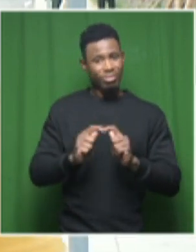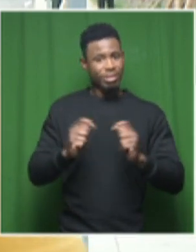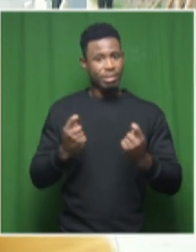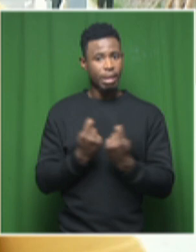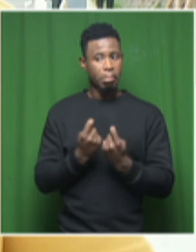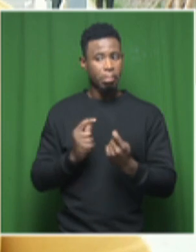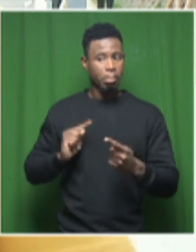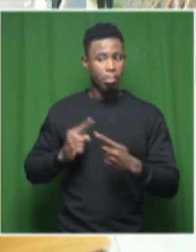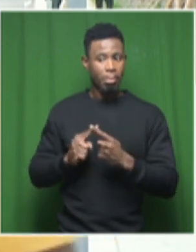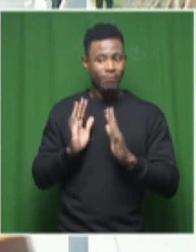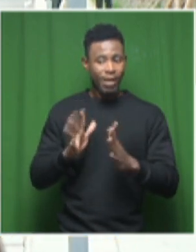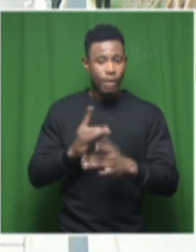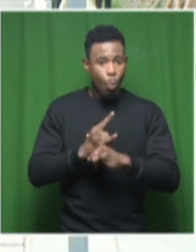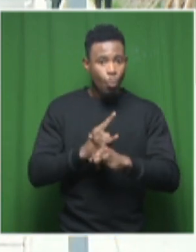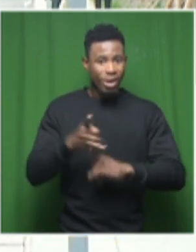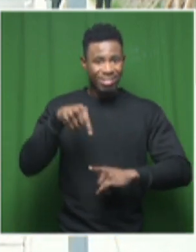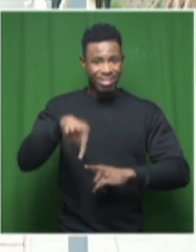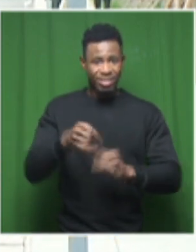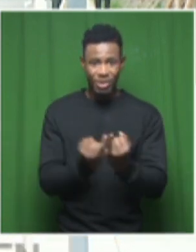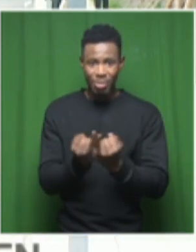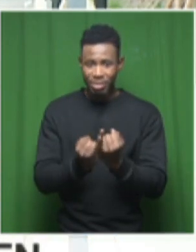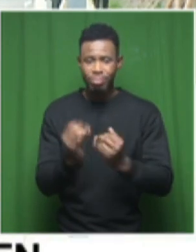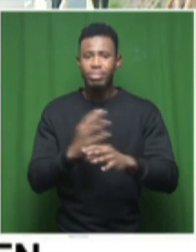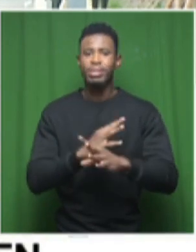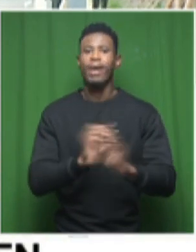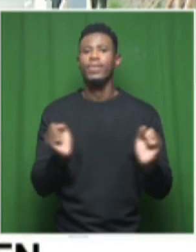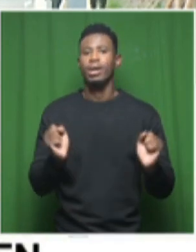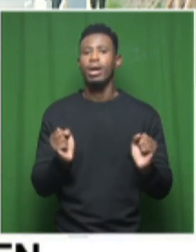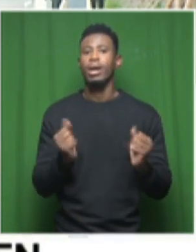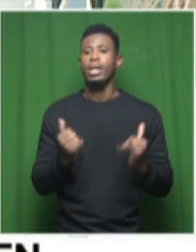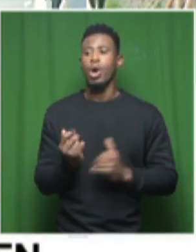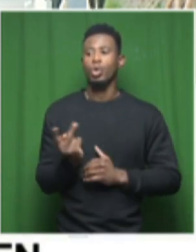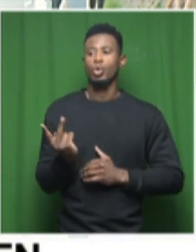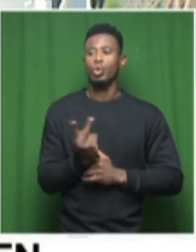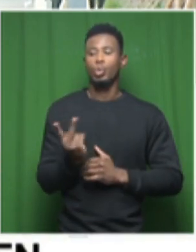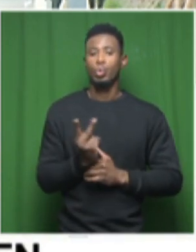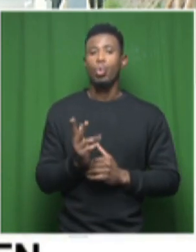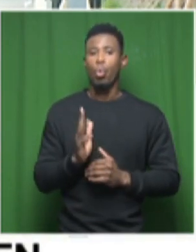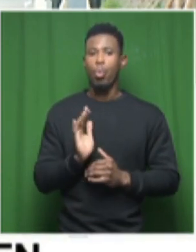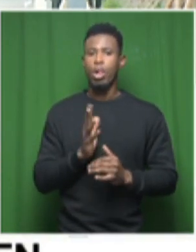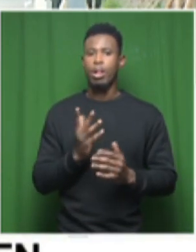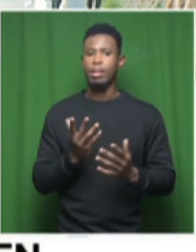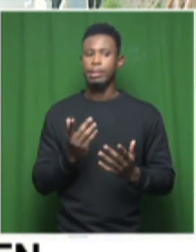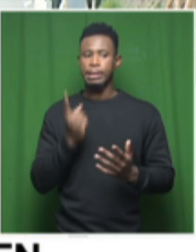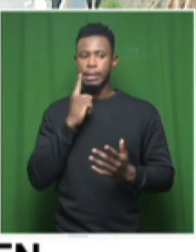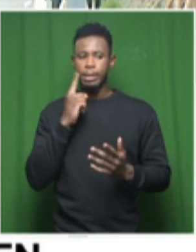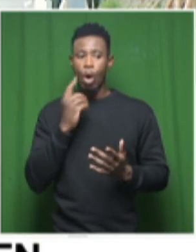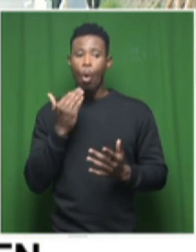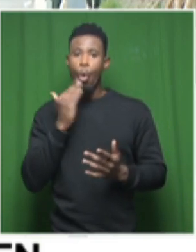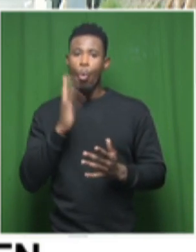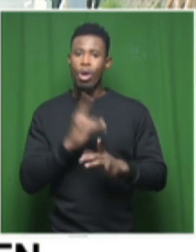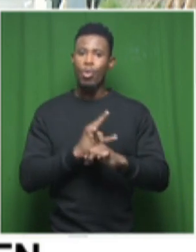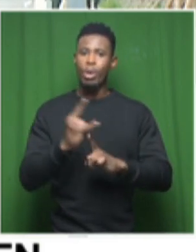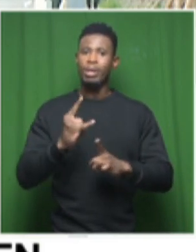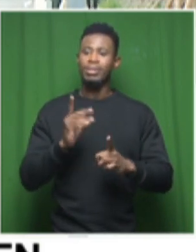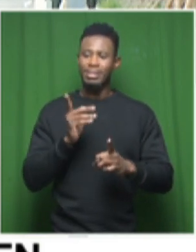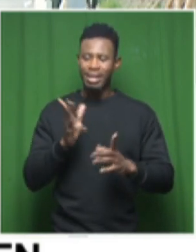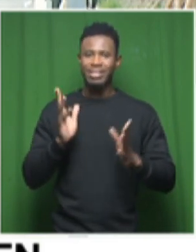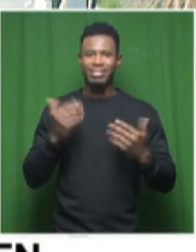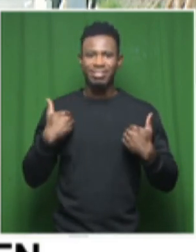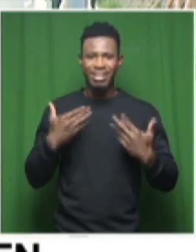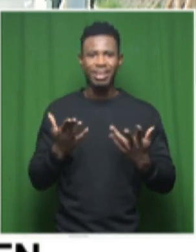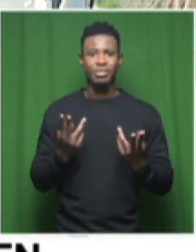particular competition, and the two nations will be looking to make history by winning the competition. But I think it is